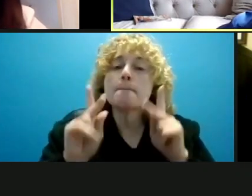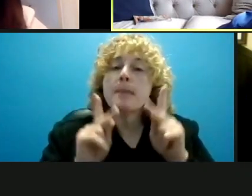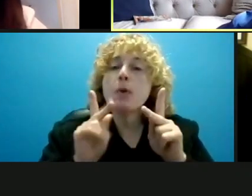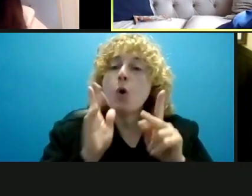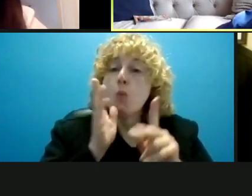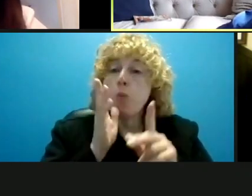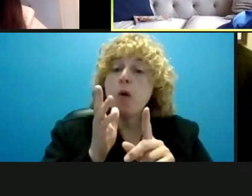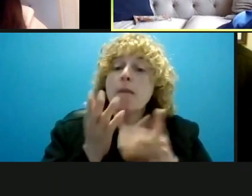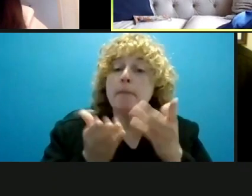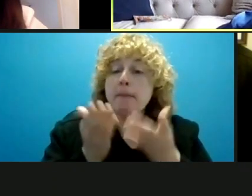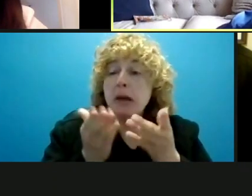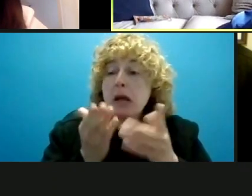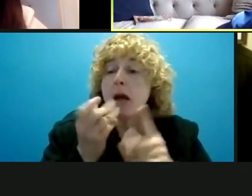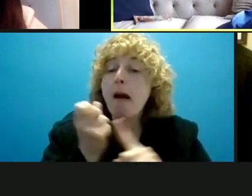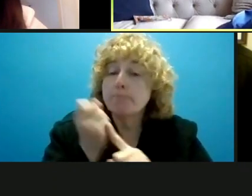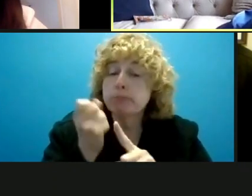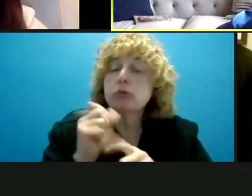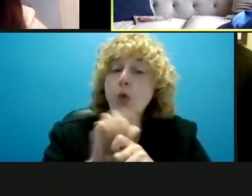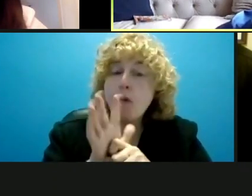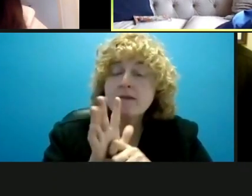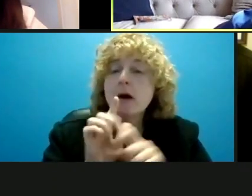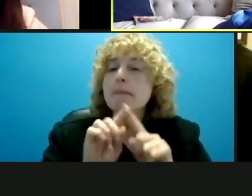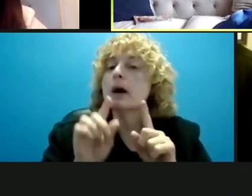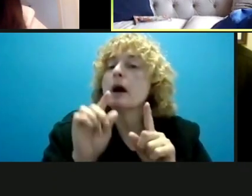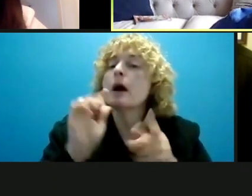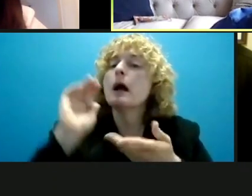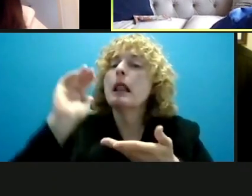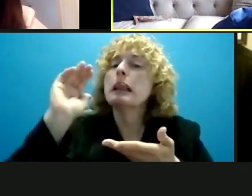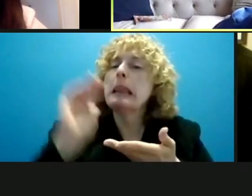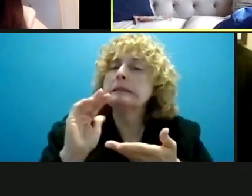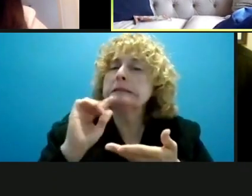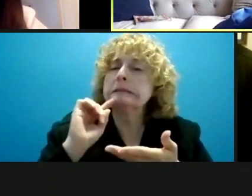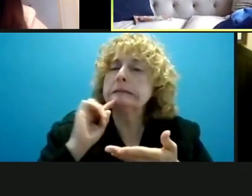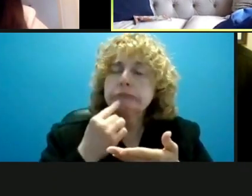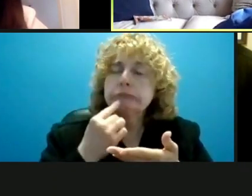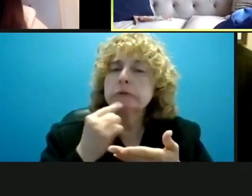need to go to the doctor or the emergency room or get admitted to the hospital.